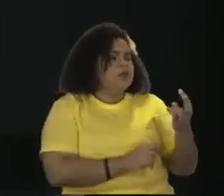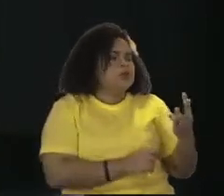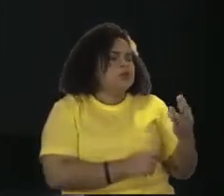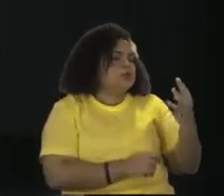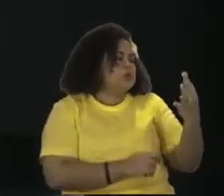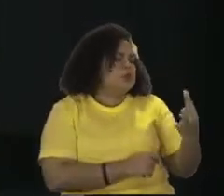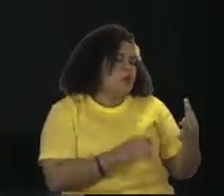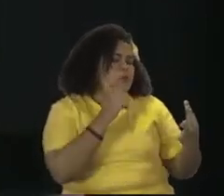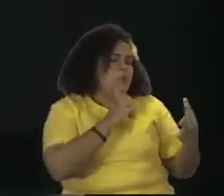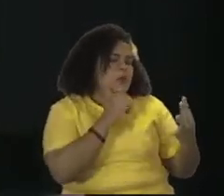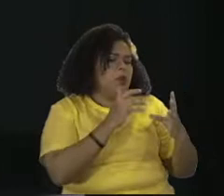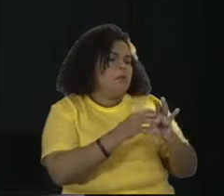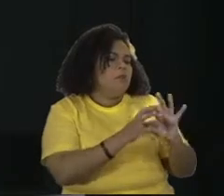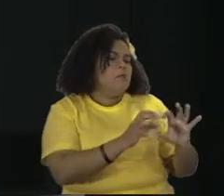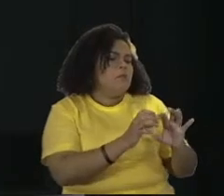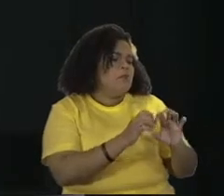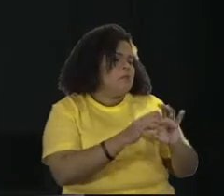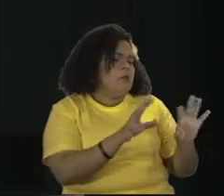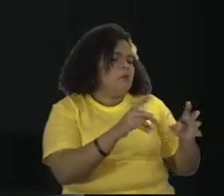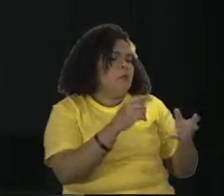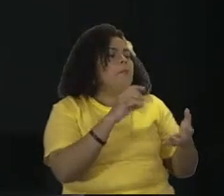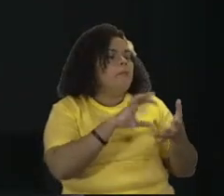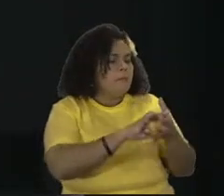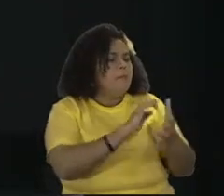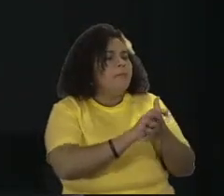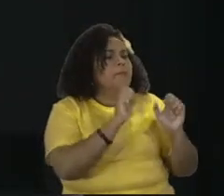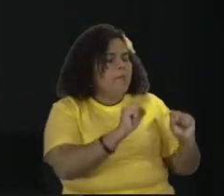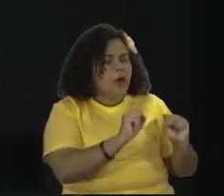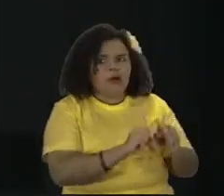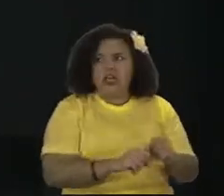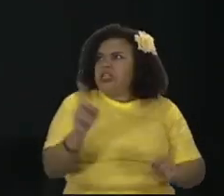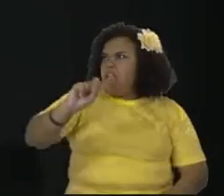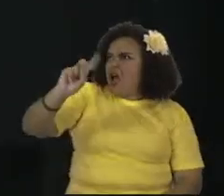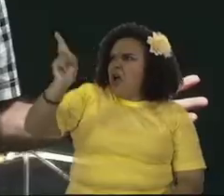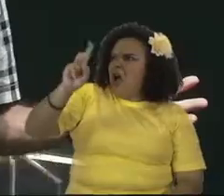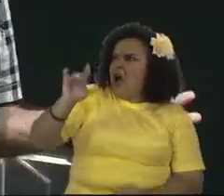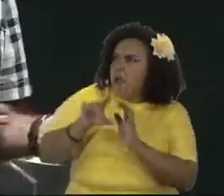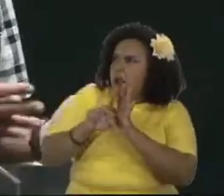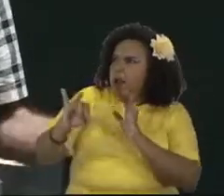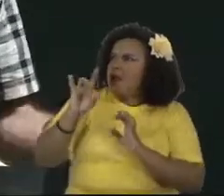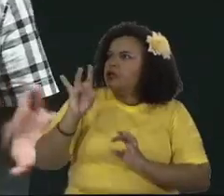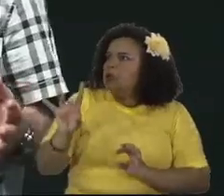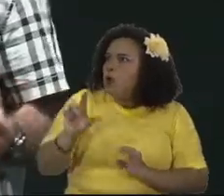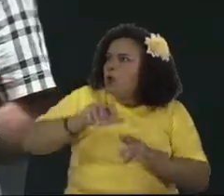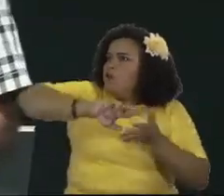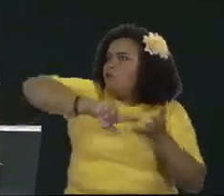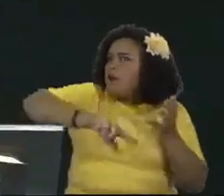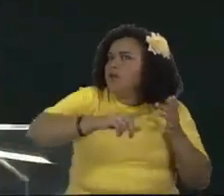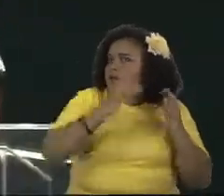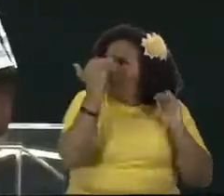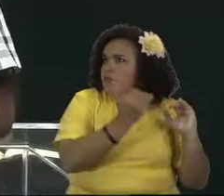you're going to come back to the Old Testament, you must not choose just what you want.